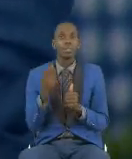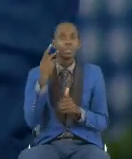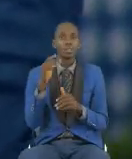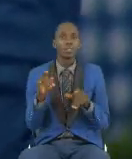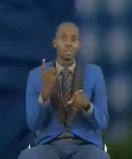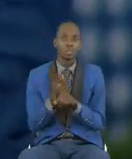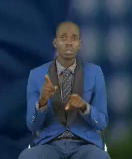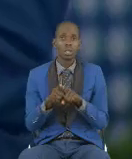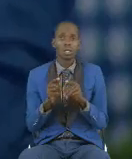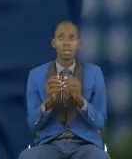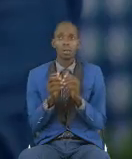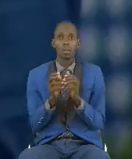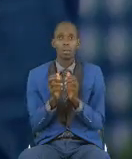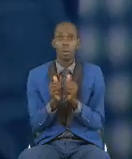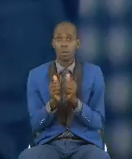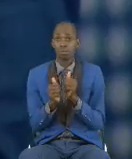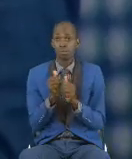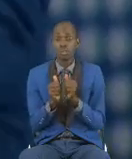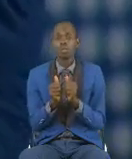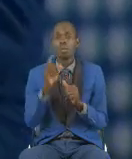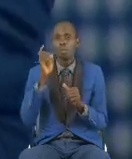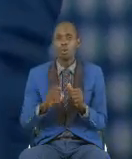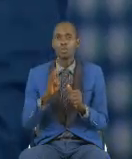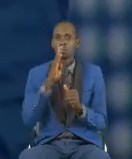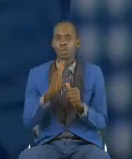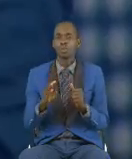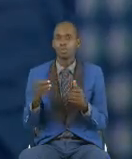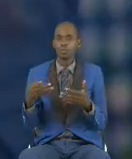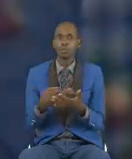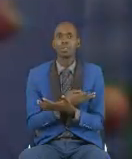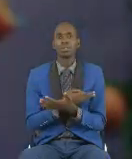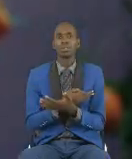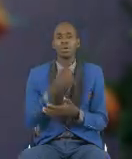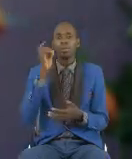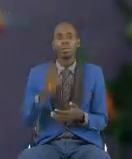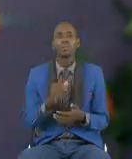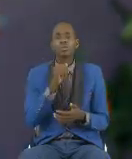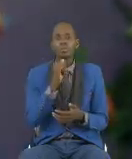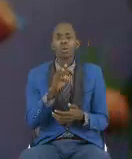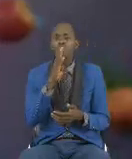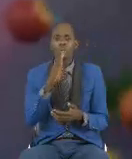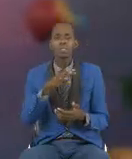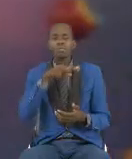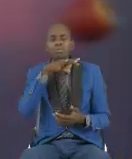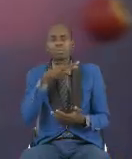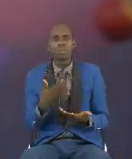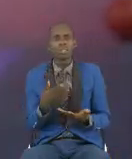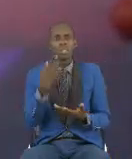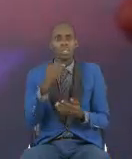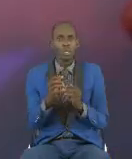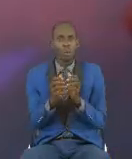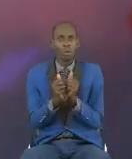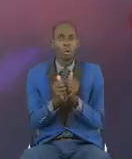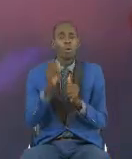the milk must be fresh. The milk must not be contaminated. The milk must not have